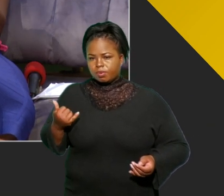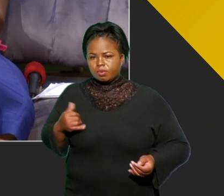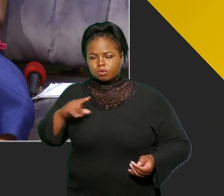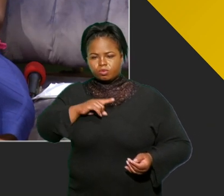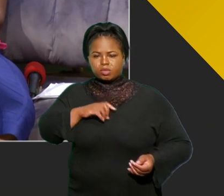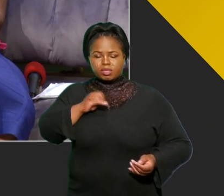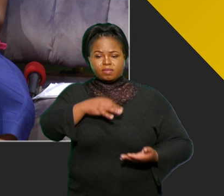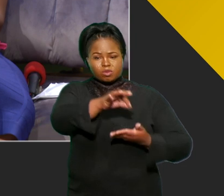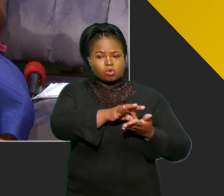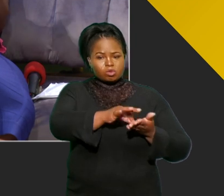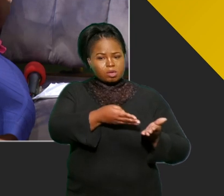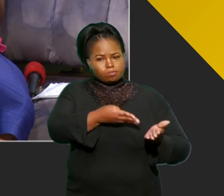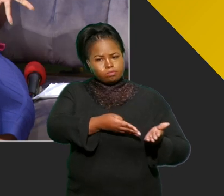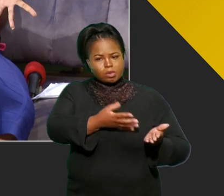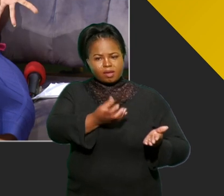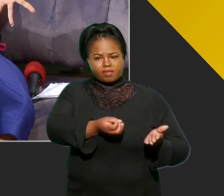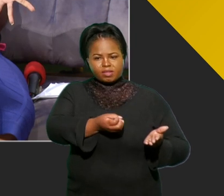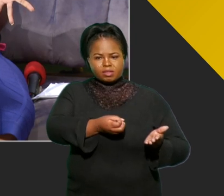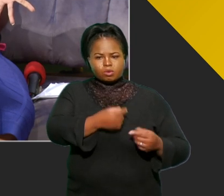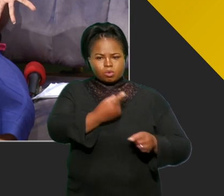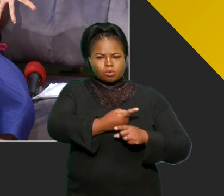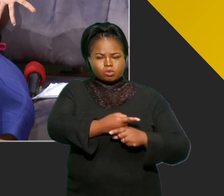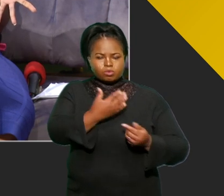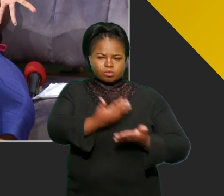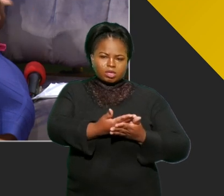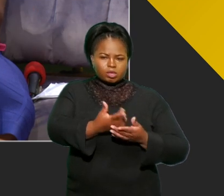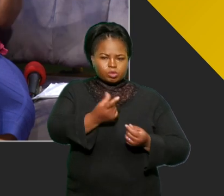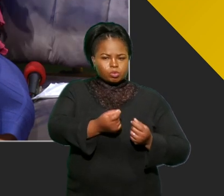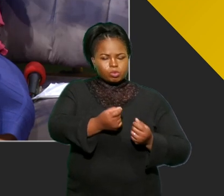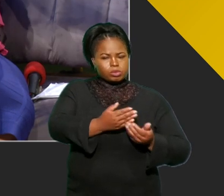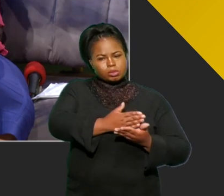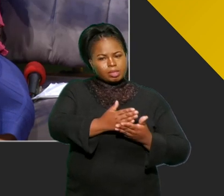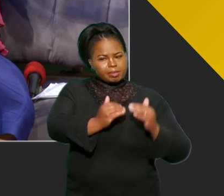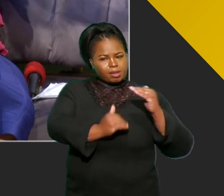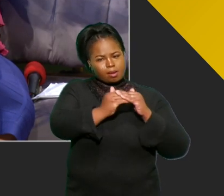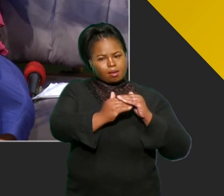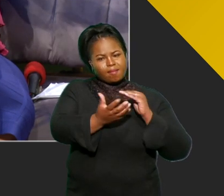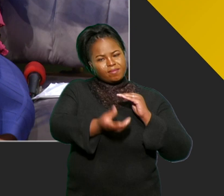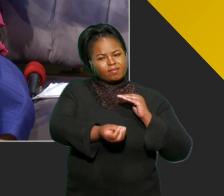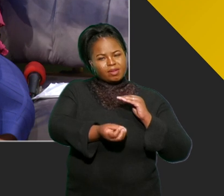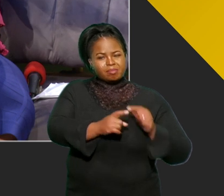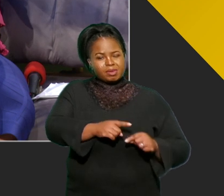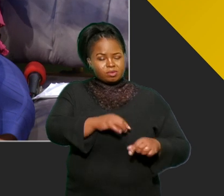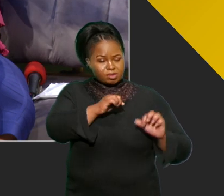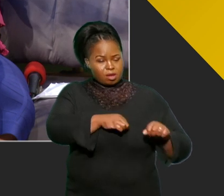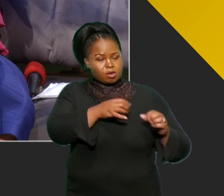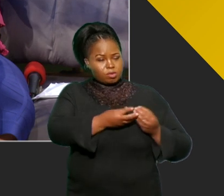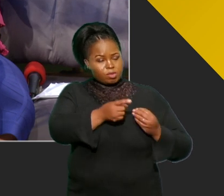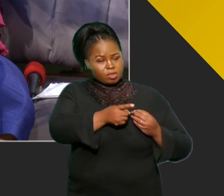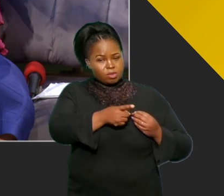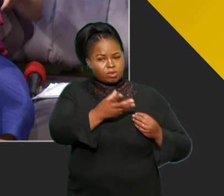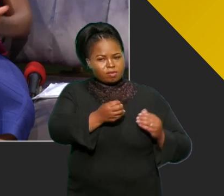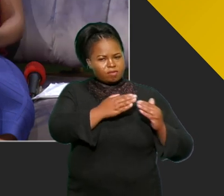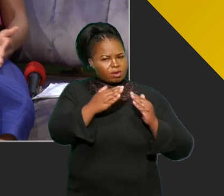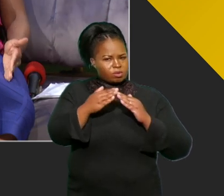If Khonali a lease in place, there's only so much escalation that you can do. But if you start to see, and you've got properties,